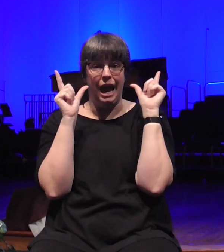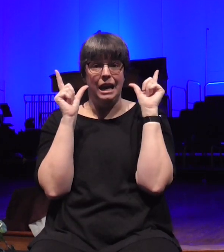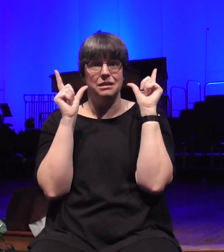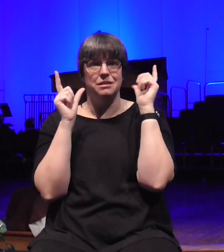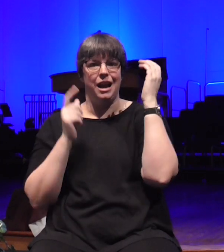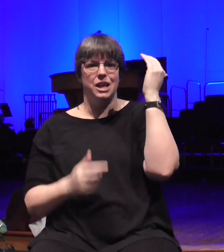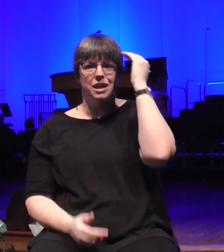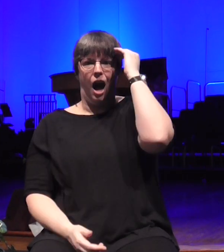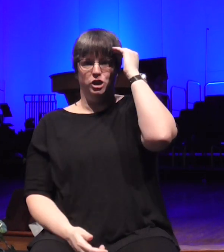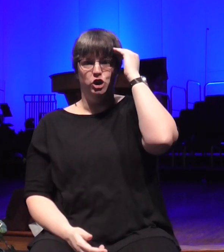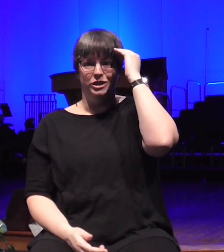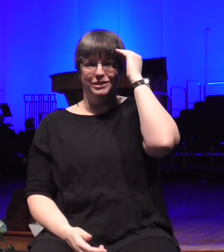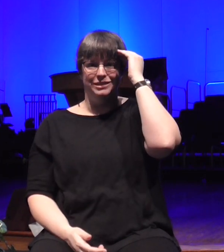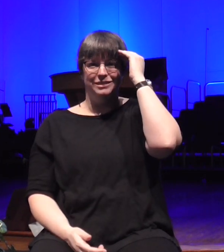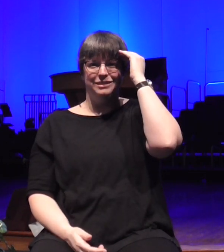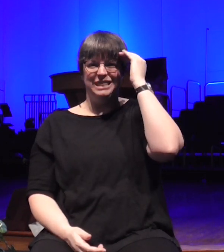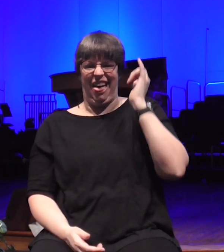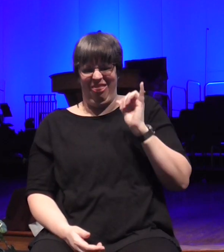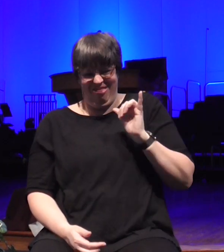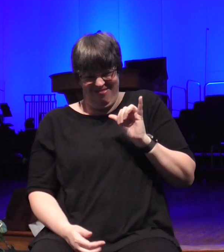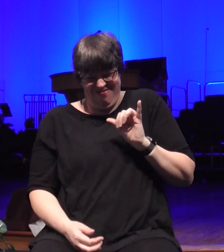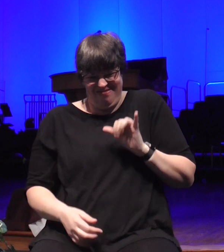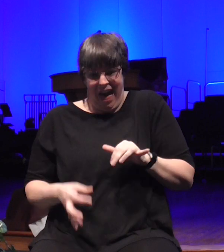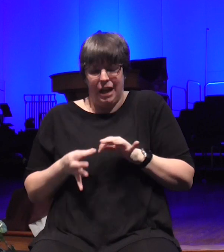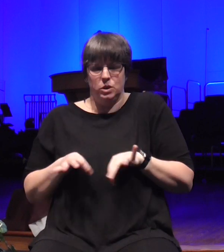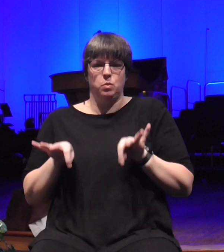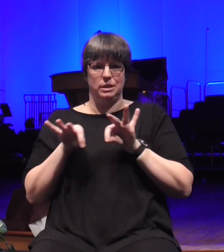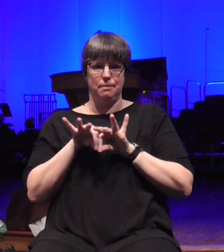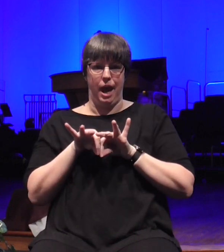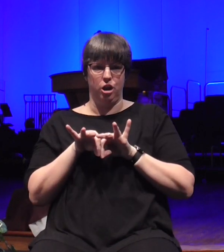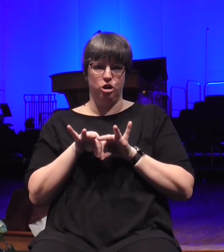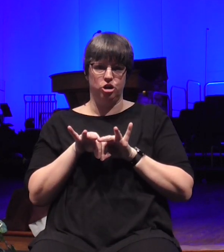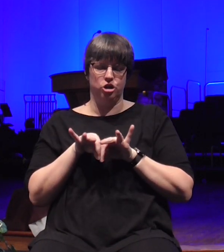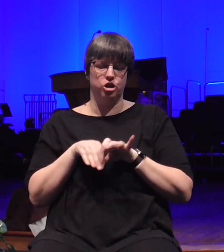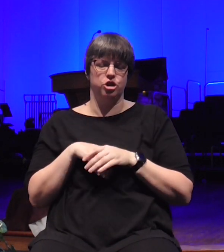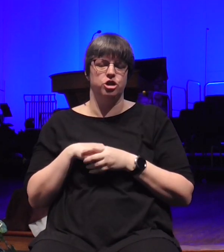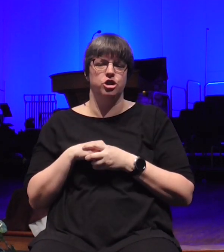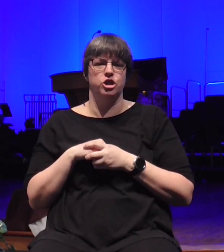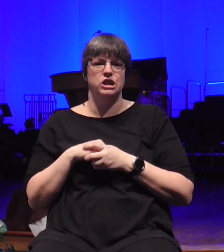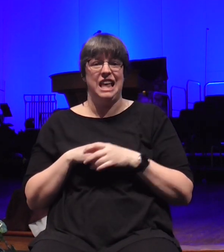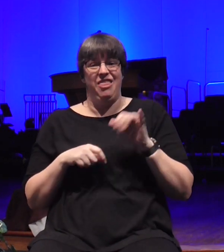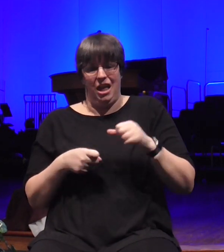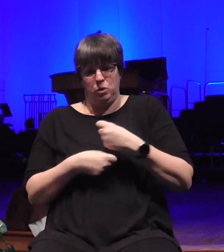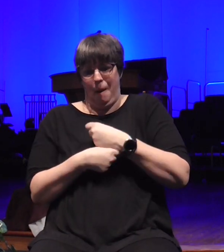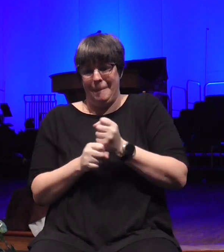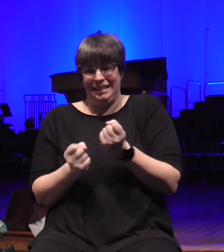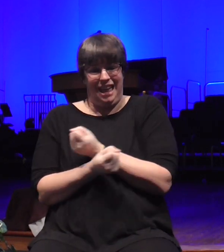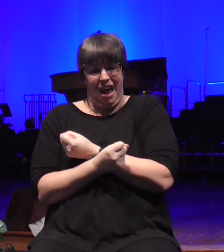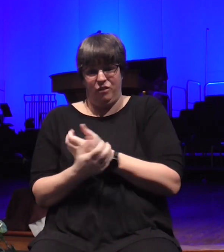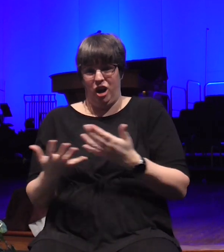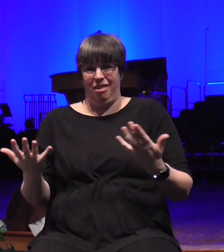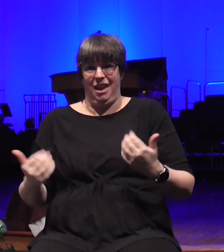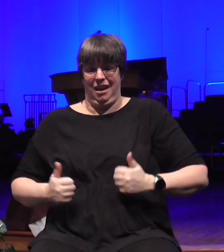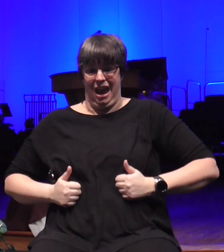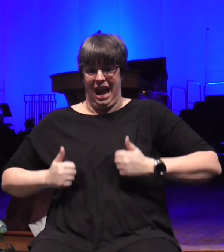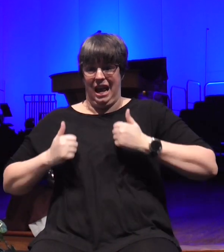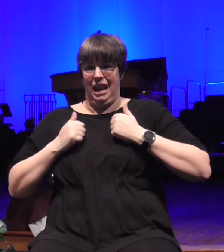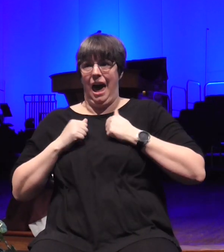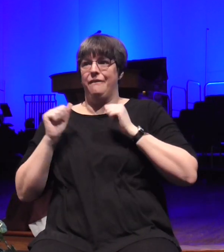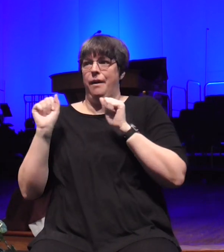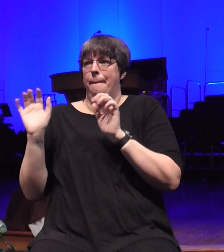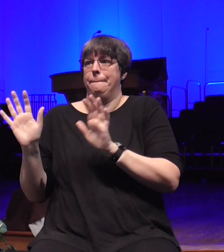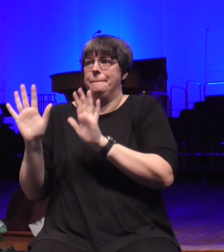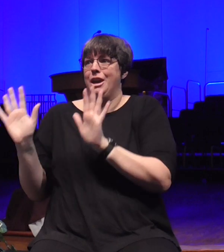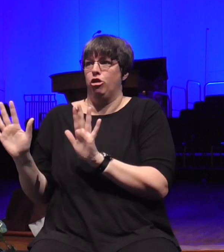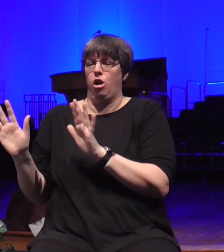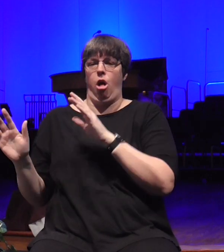spiritually inspired consciousness. That's what matters. That's what's essential. That's what makes everything in life a miracle and not a